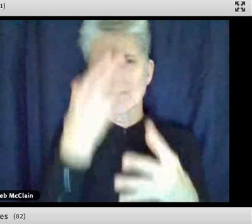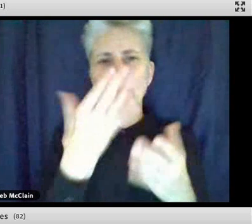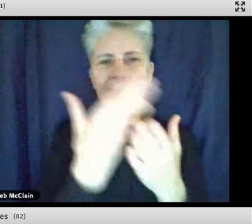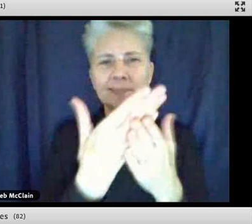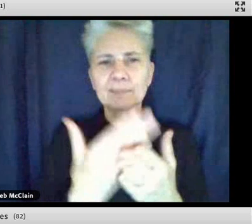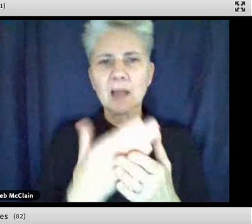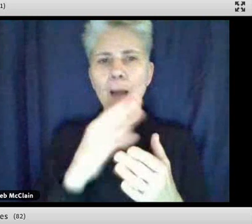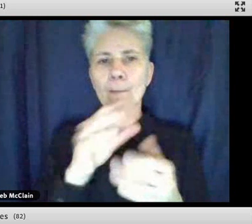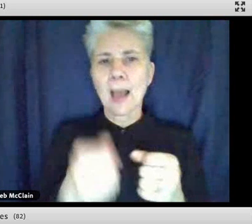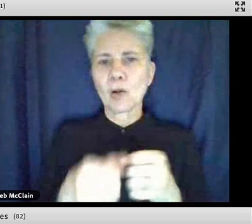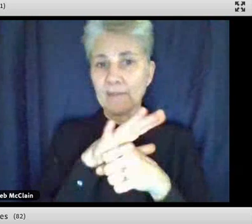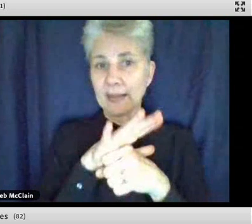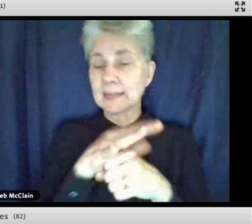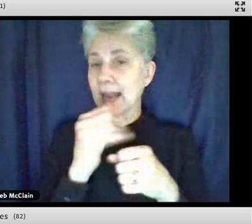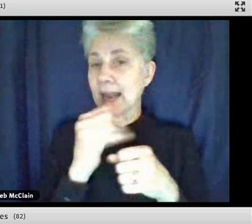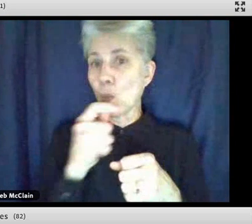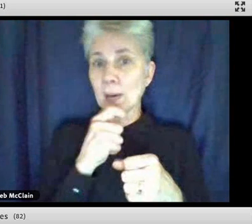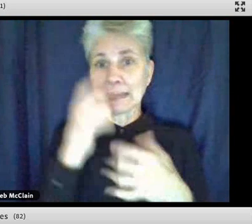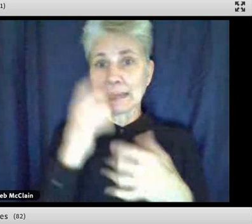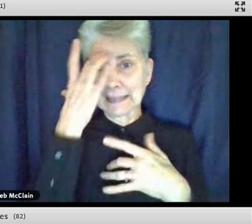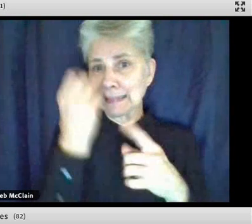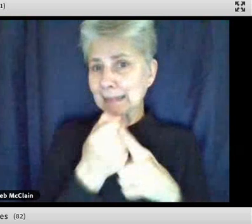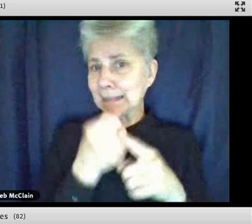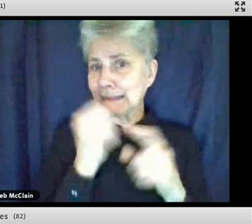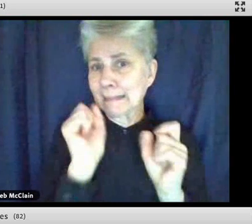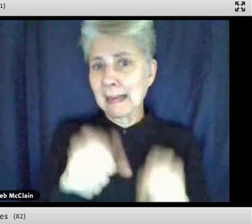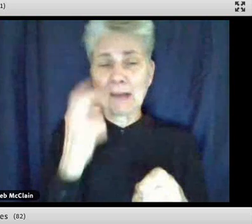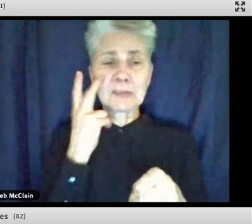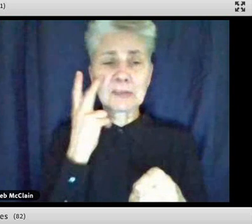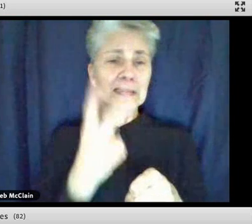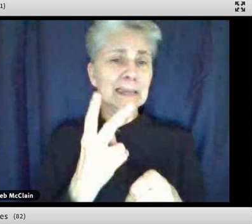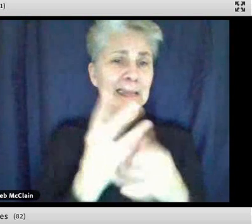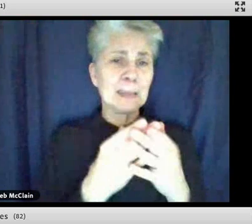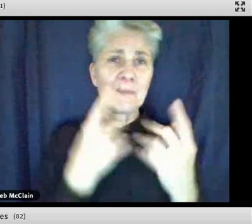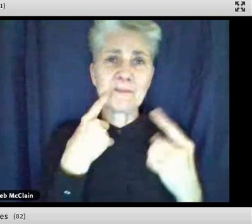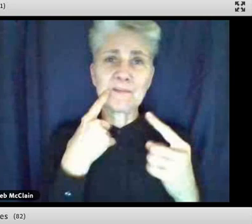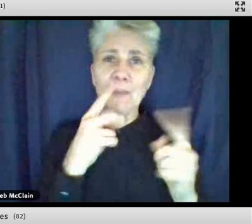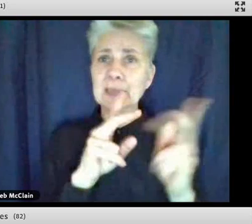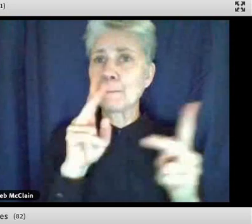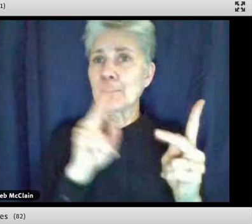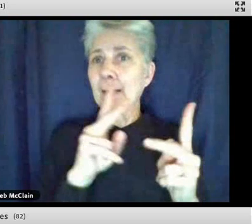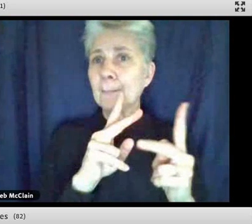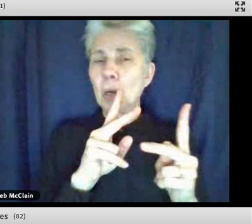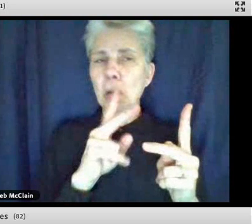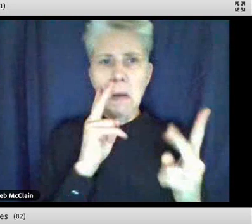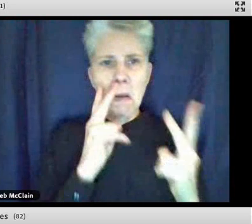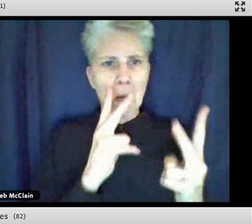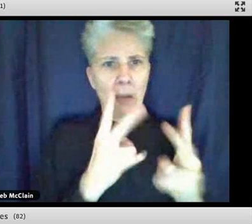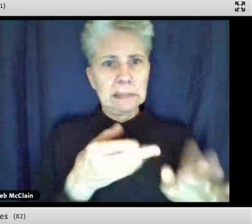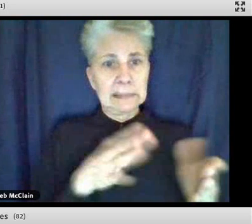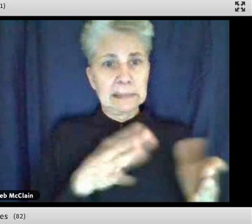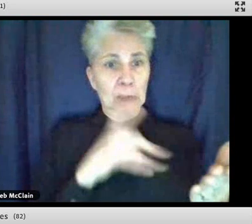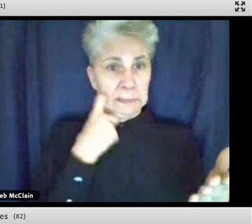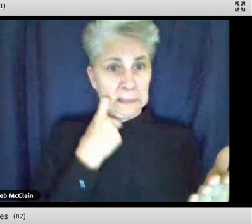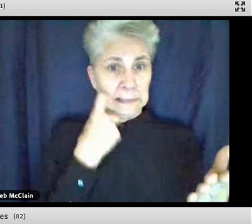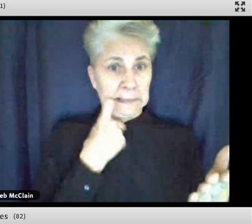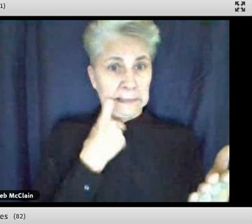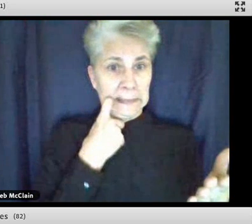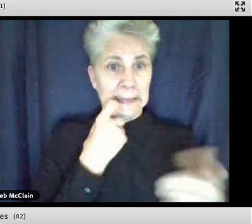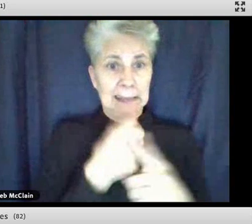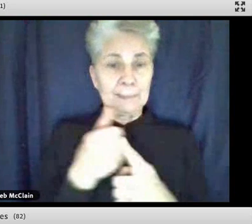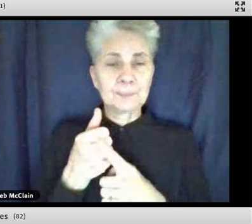COVID-19. Anybody can get sick. I've seen some of the famous people come across that have died recently. Some